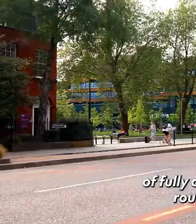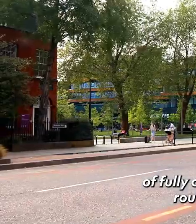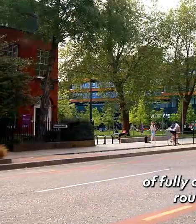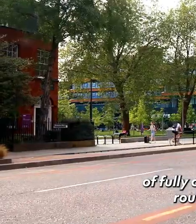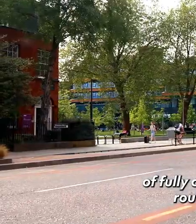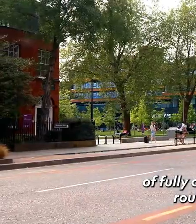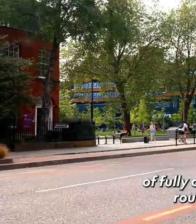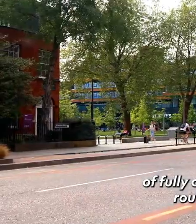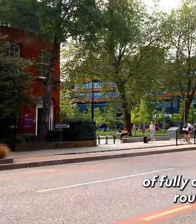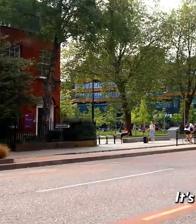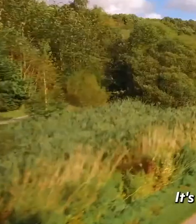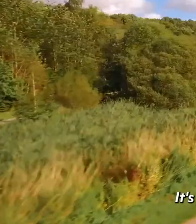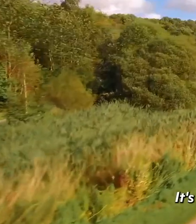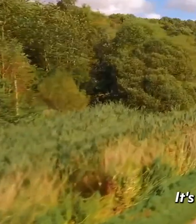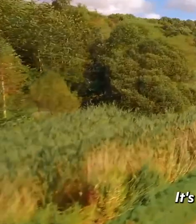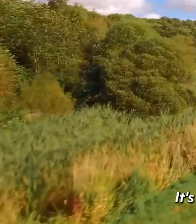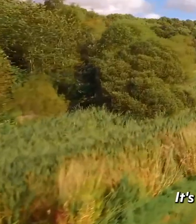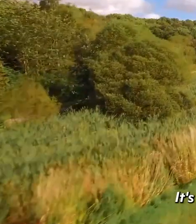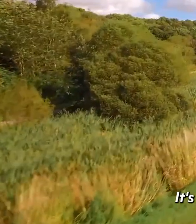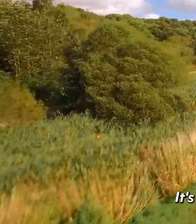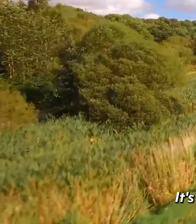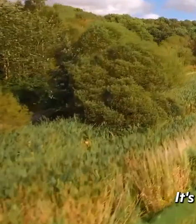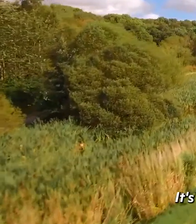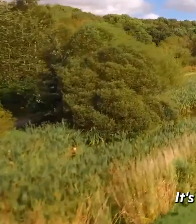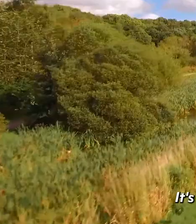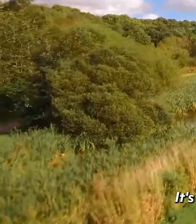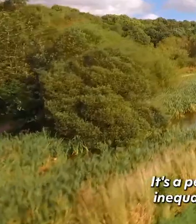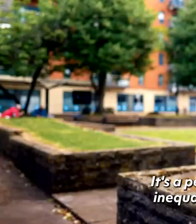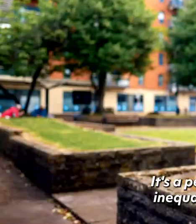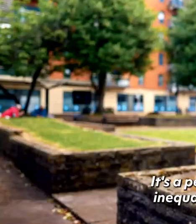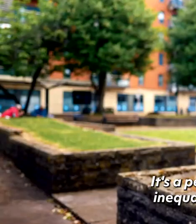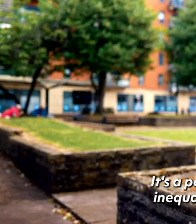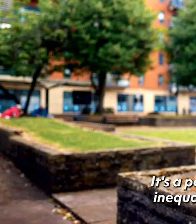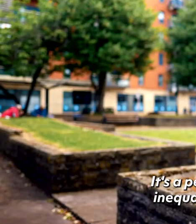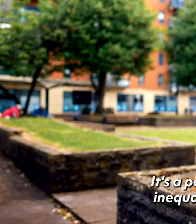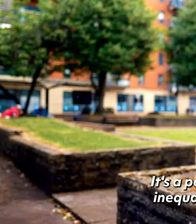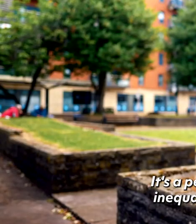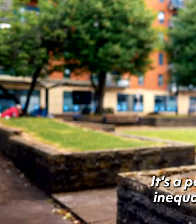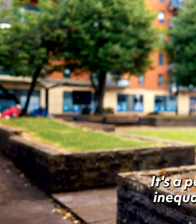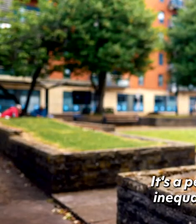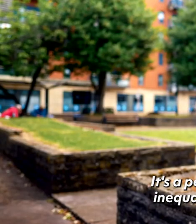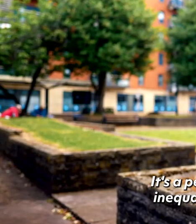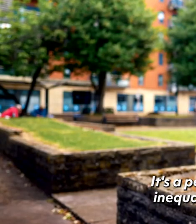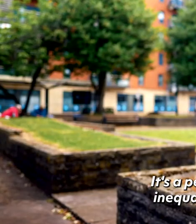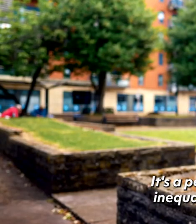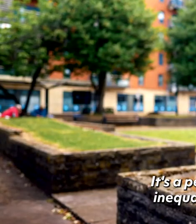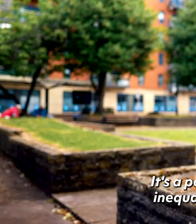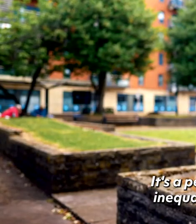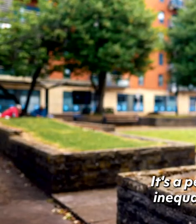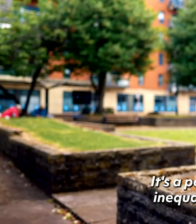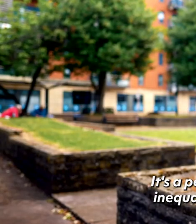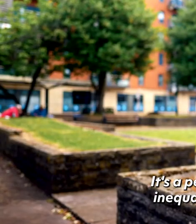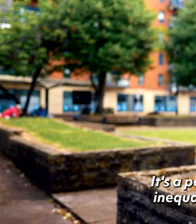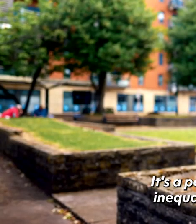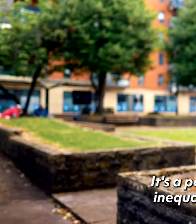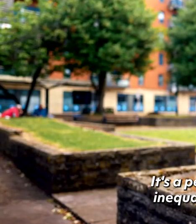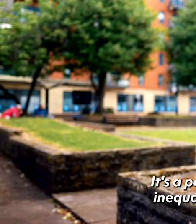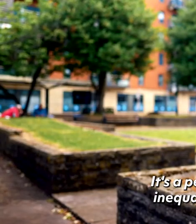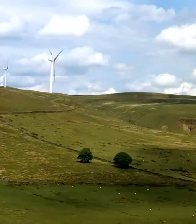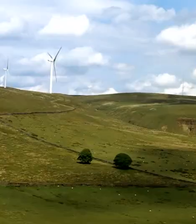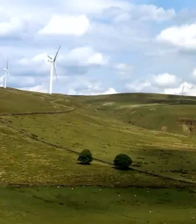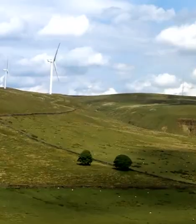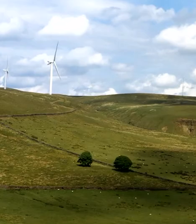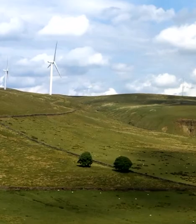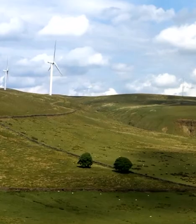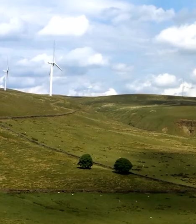walking routes across the city region. It's going to cost £1.5 billion. It's a perfect option to tackle health, inequality and of course